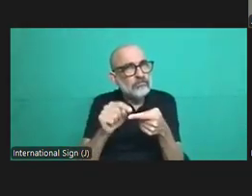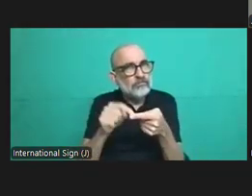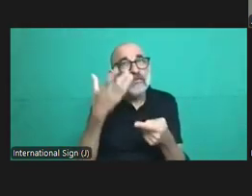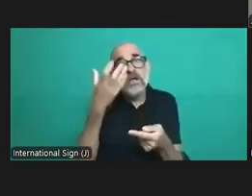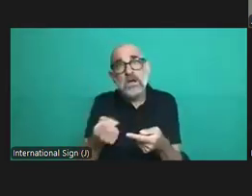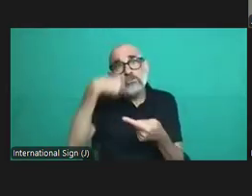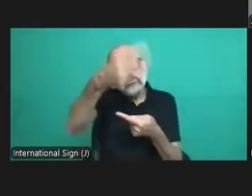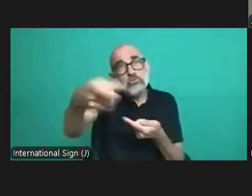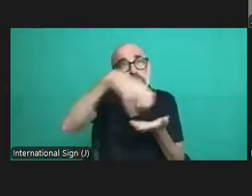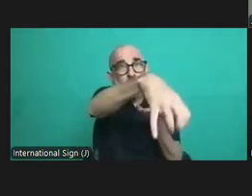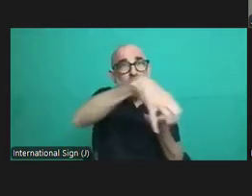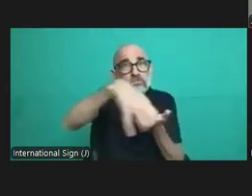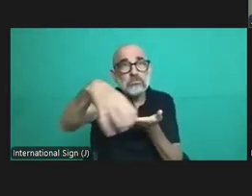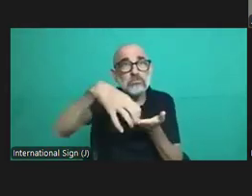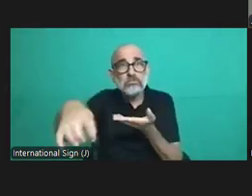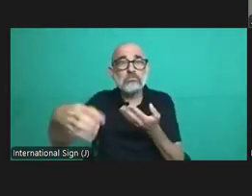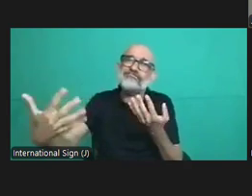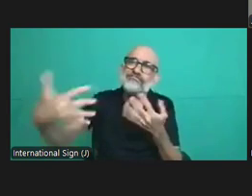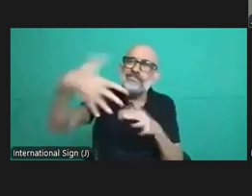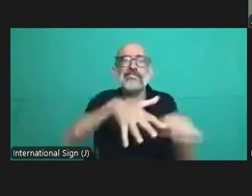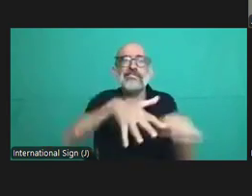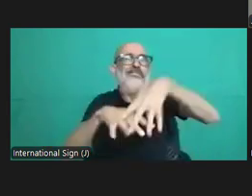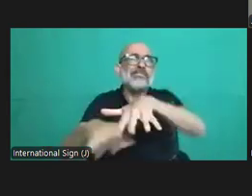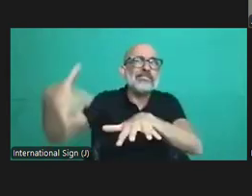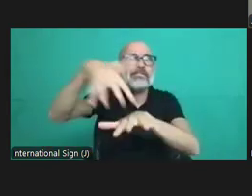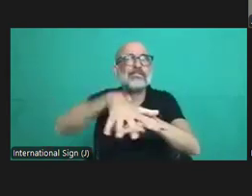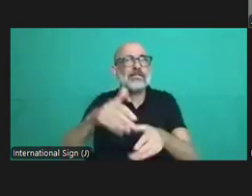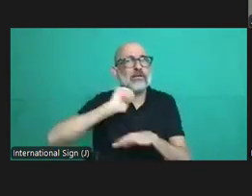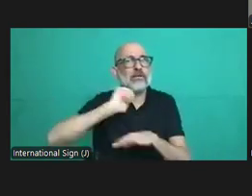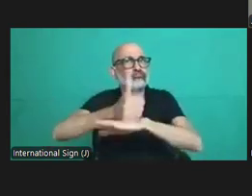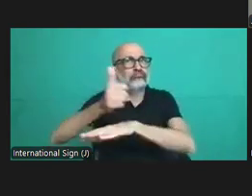say our rescue, but would always address our requests.